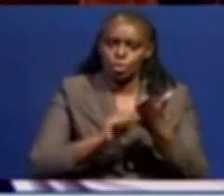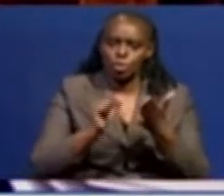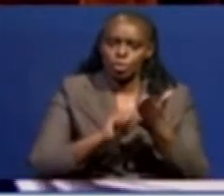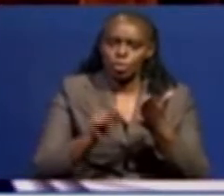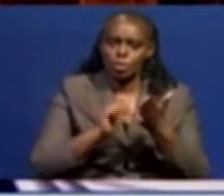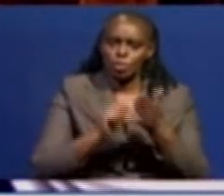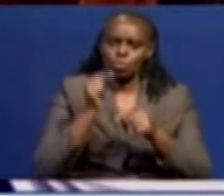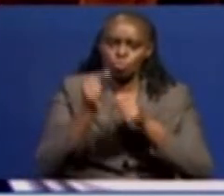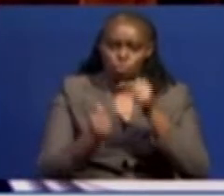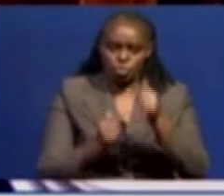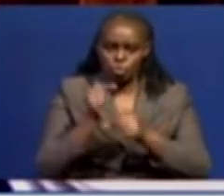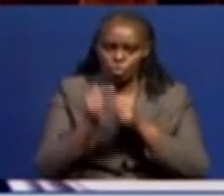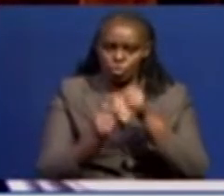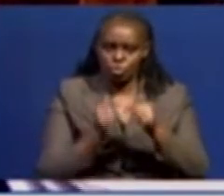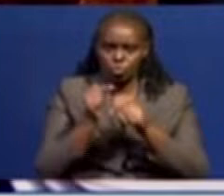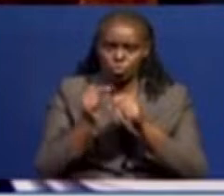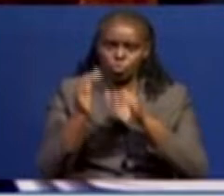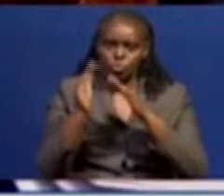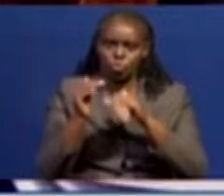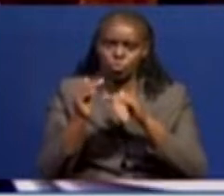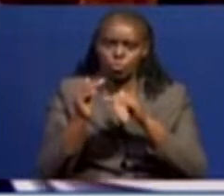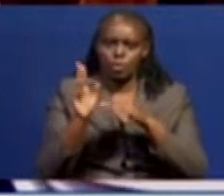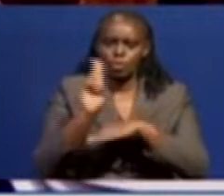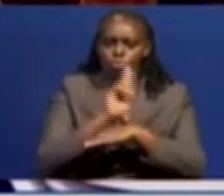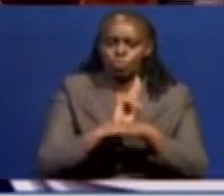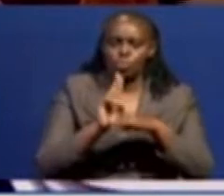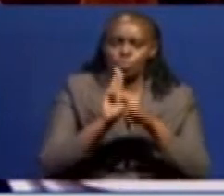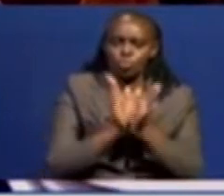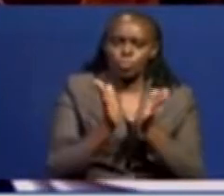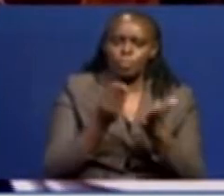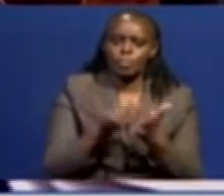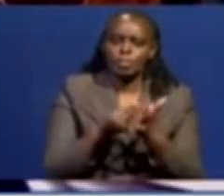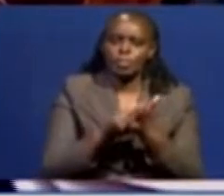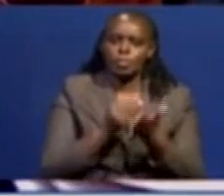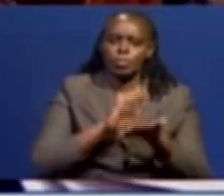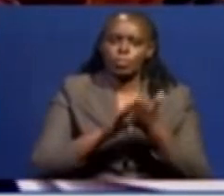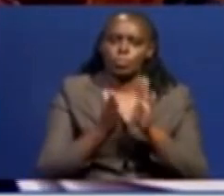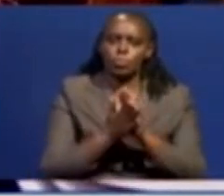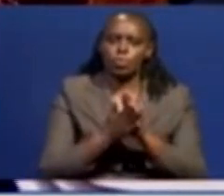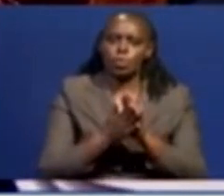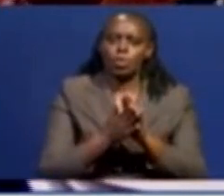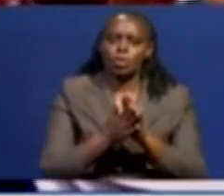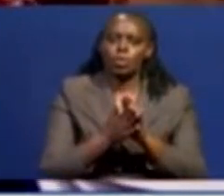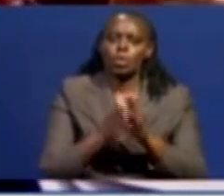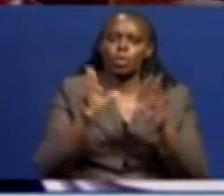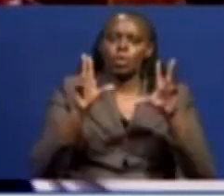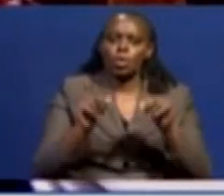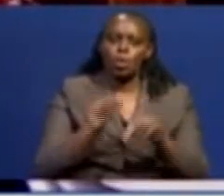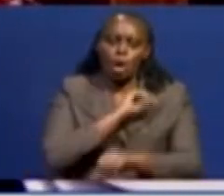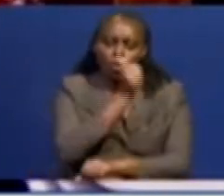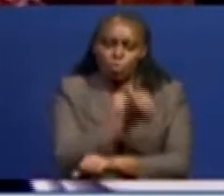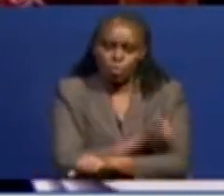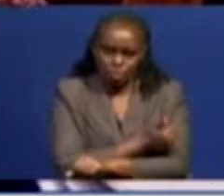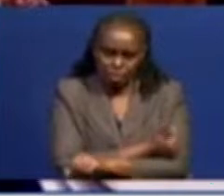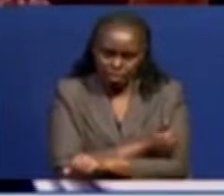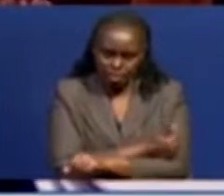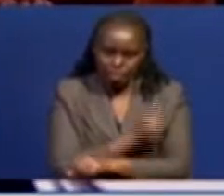the secretariats of these bonds have continued to expend public funds without authority.